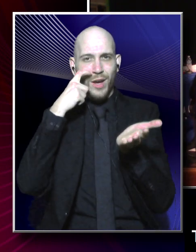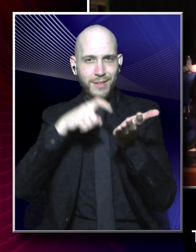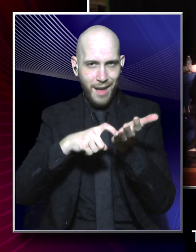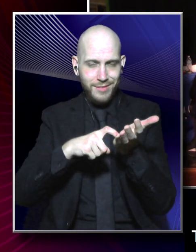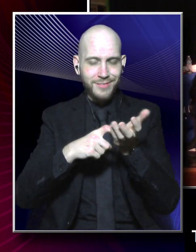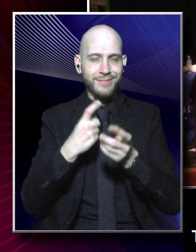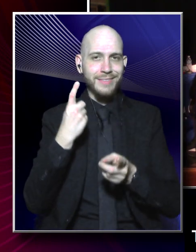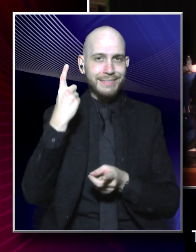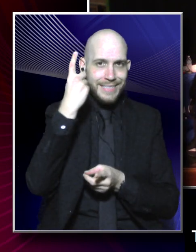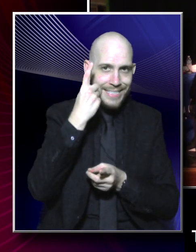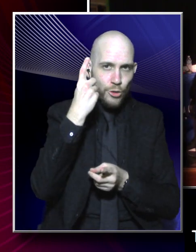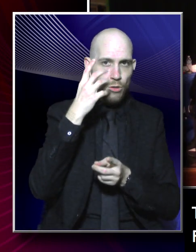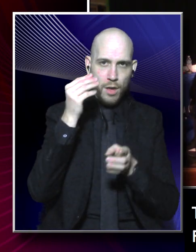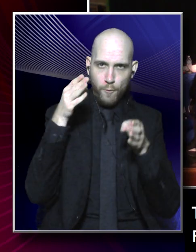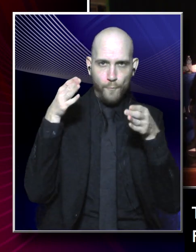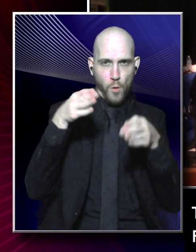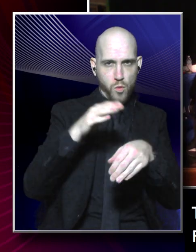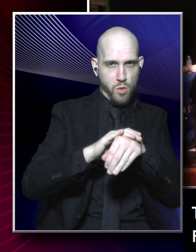on